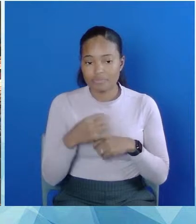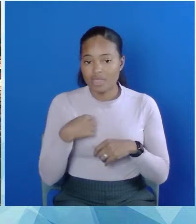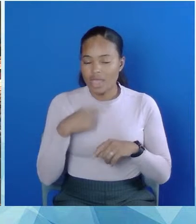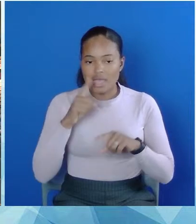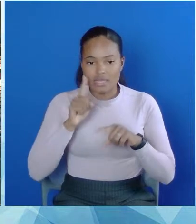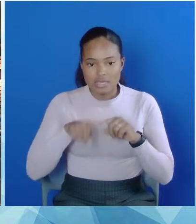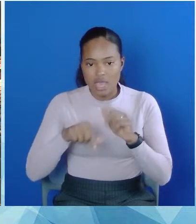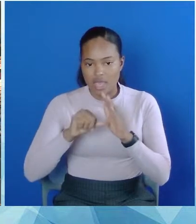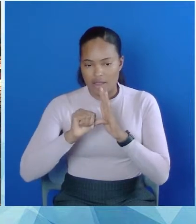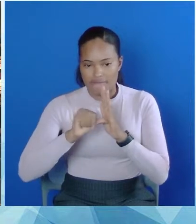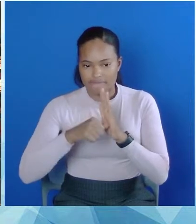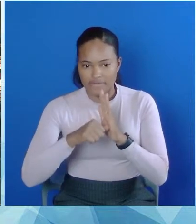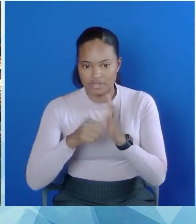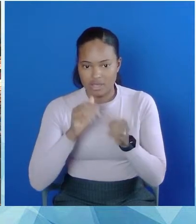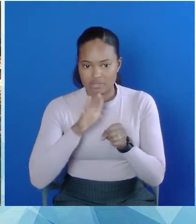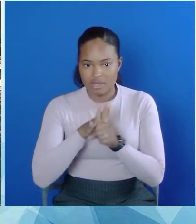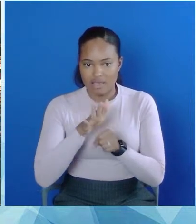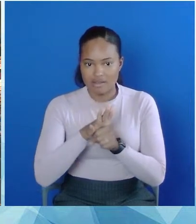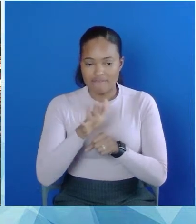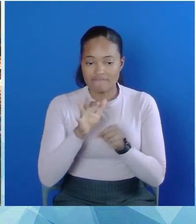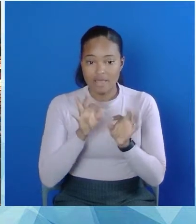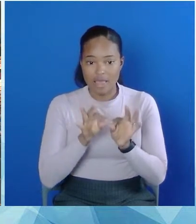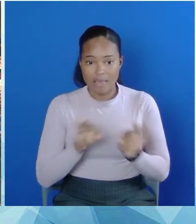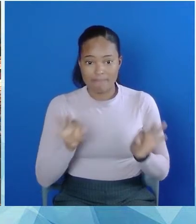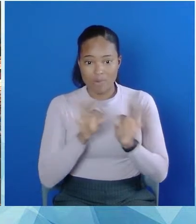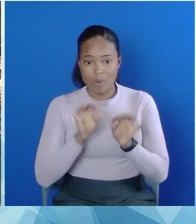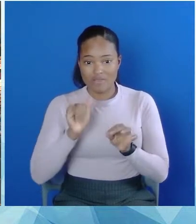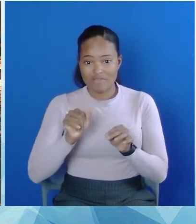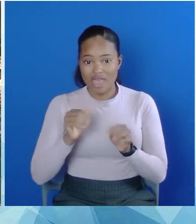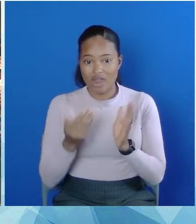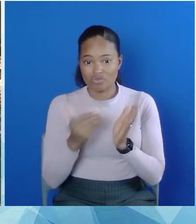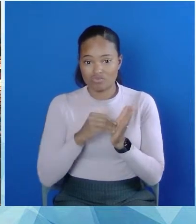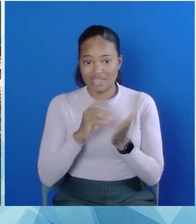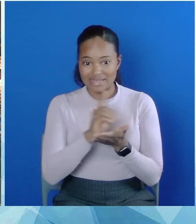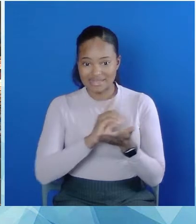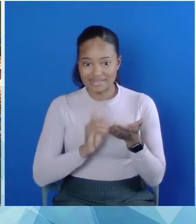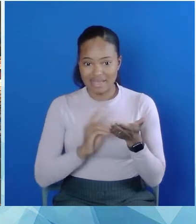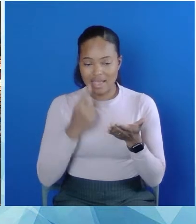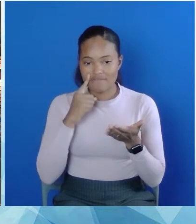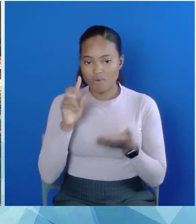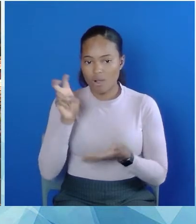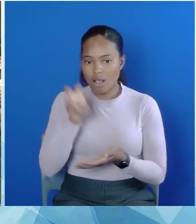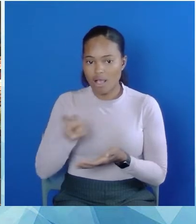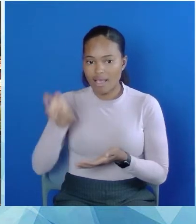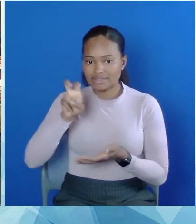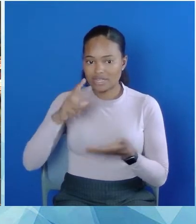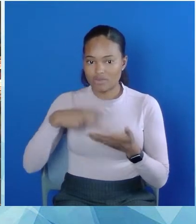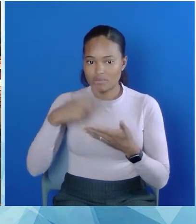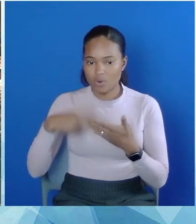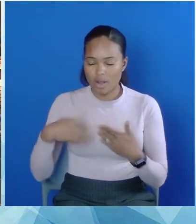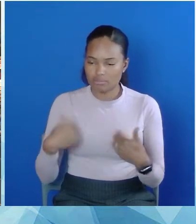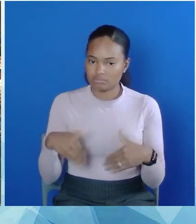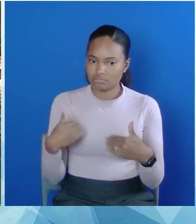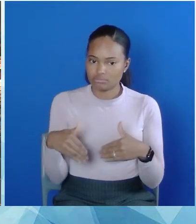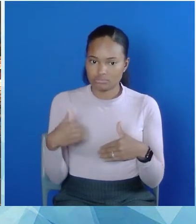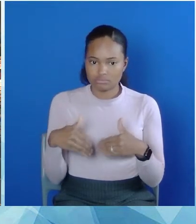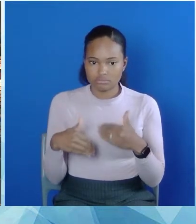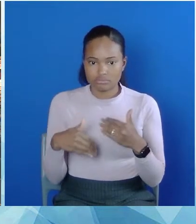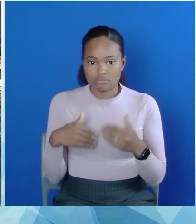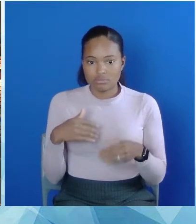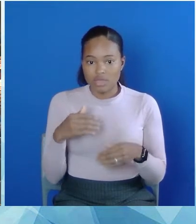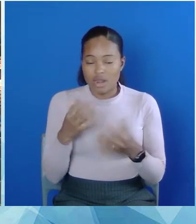the board how important the redesign has been for the itinerant programs and how much work